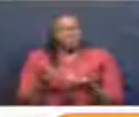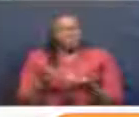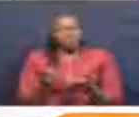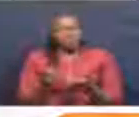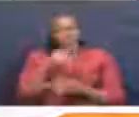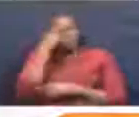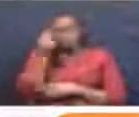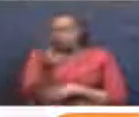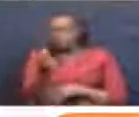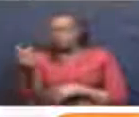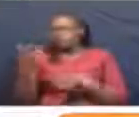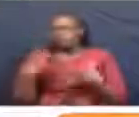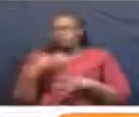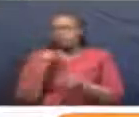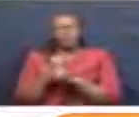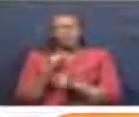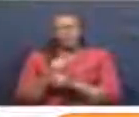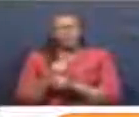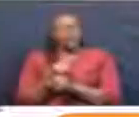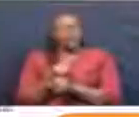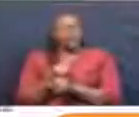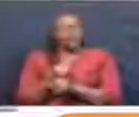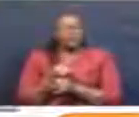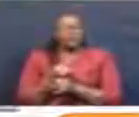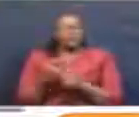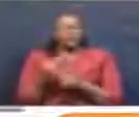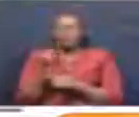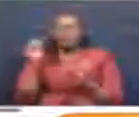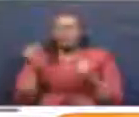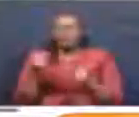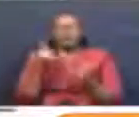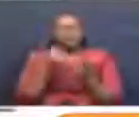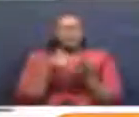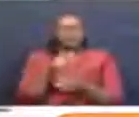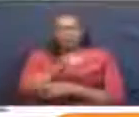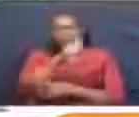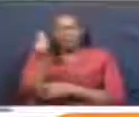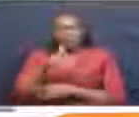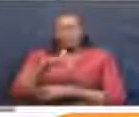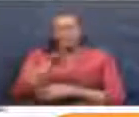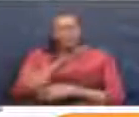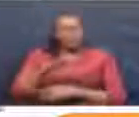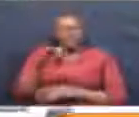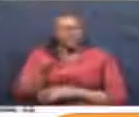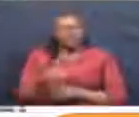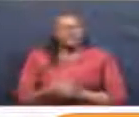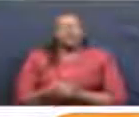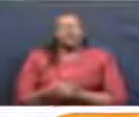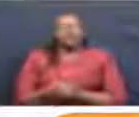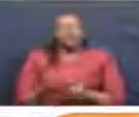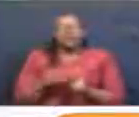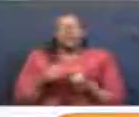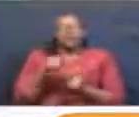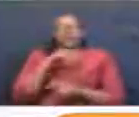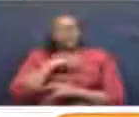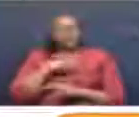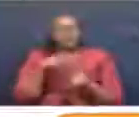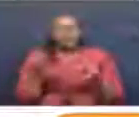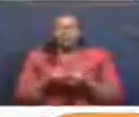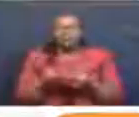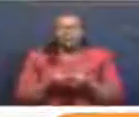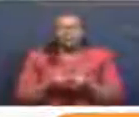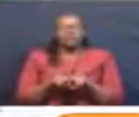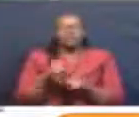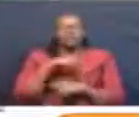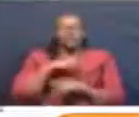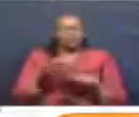Just at the expense of a few people working on all this? Yet they can be engaged in other areas and earn equally the